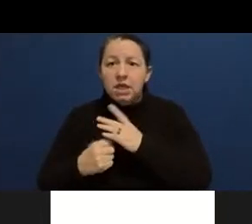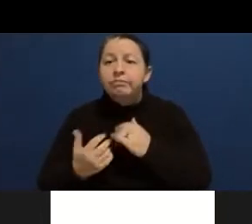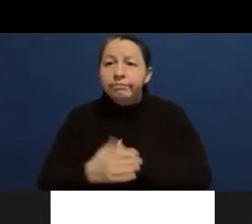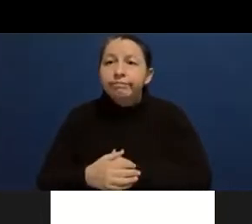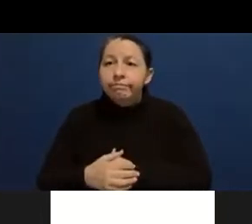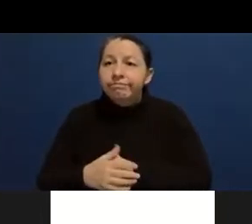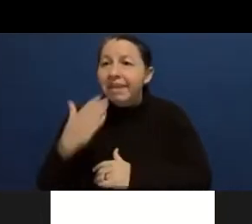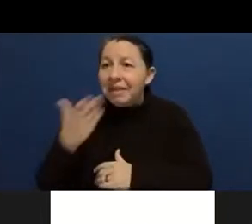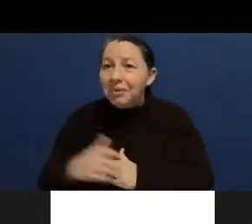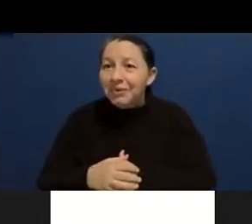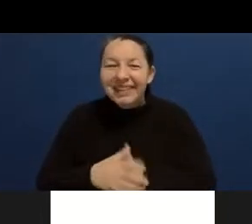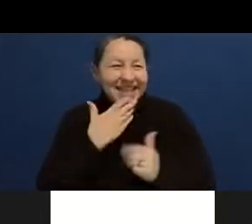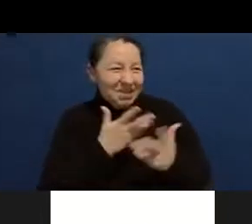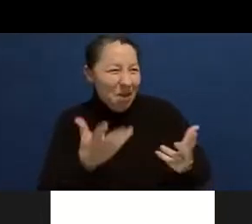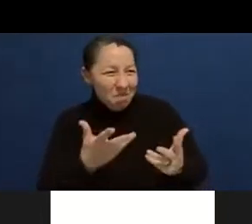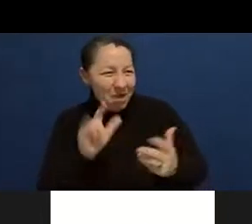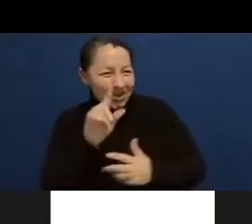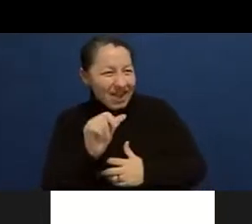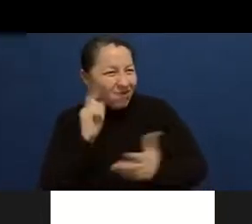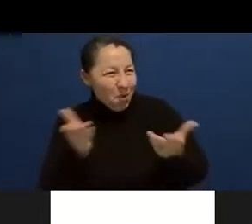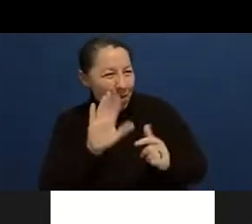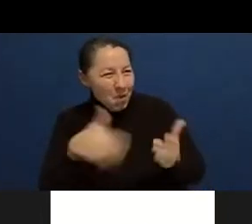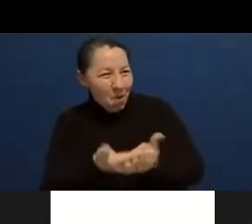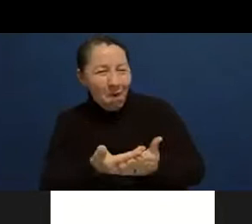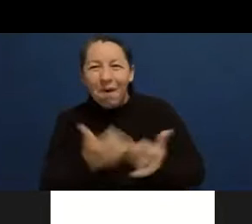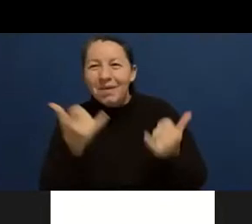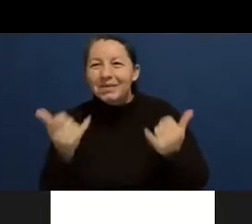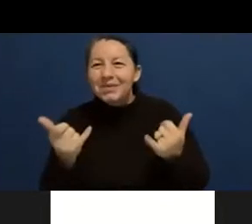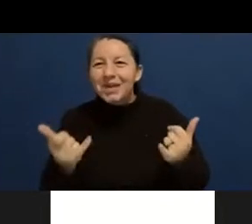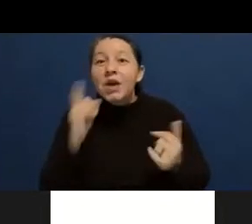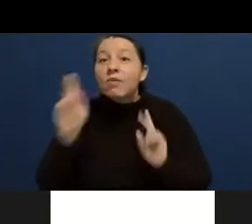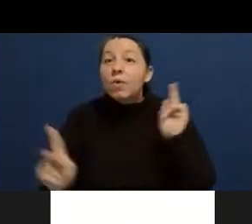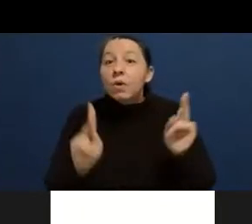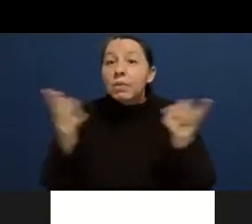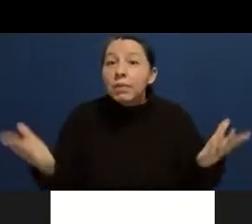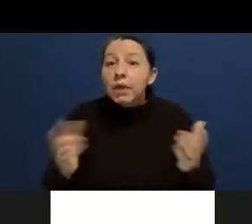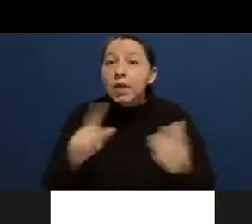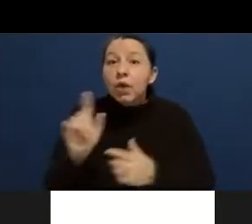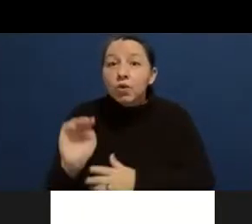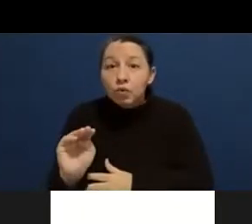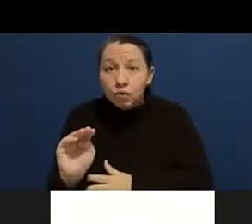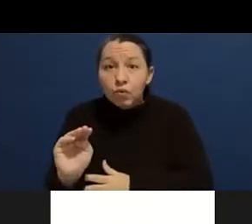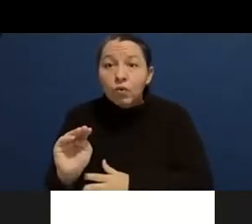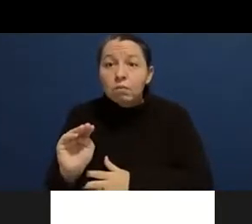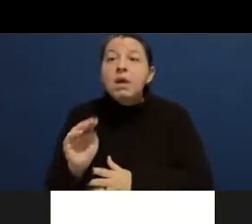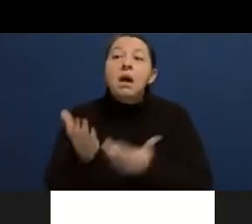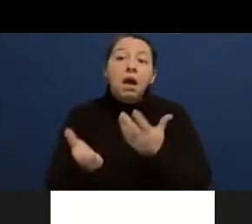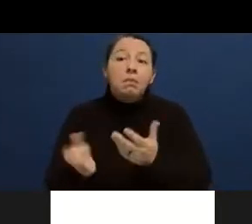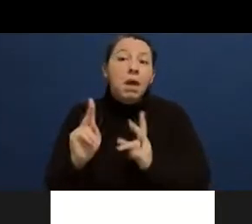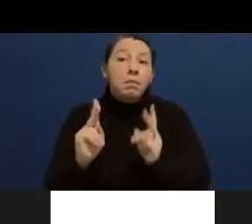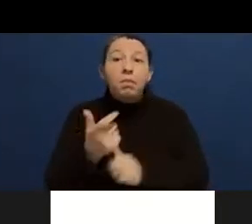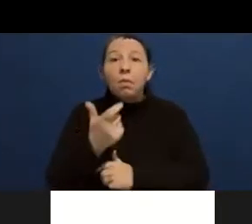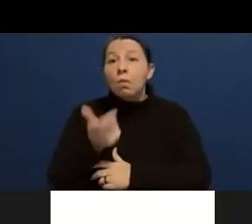Thank you so much, Linda, for welcoming us all. So to the folks here in Zoom land, to the folks who may be watching on